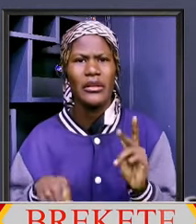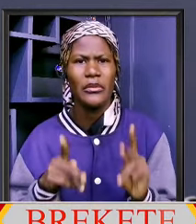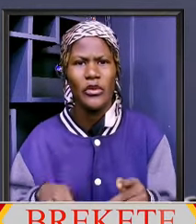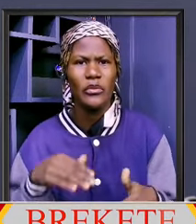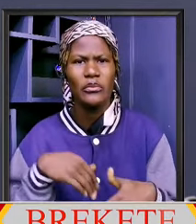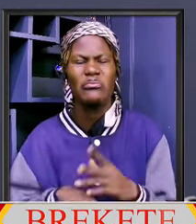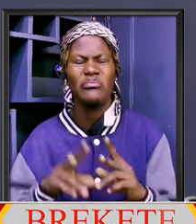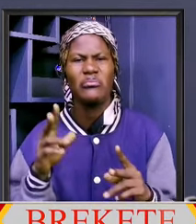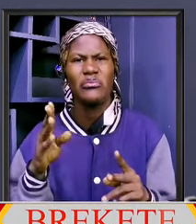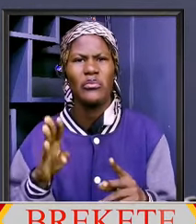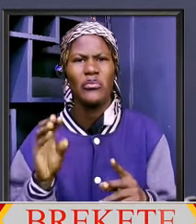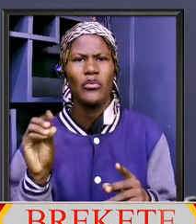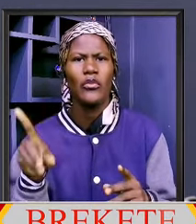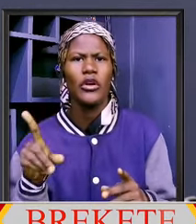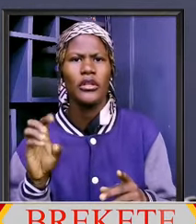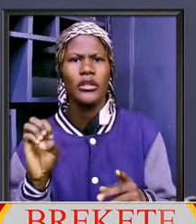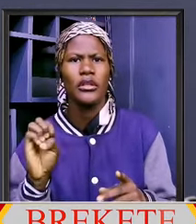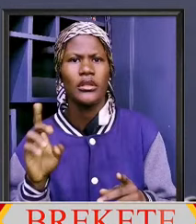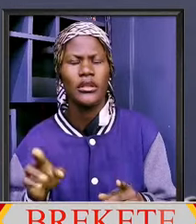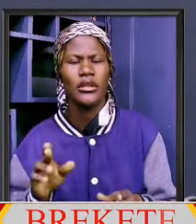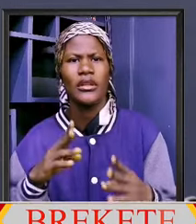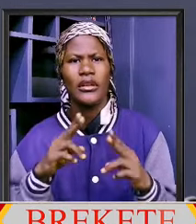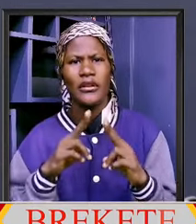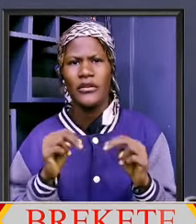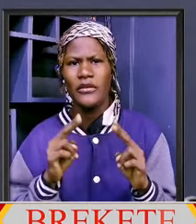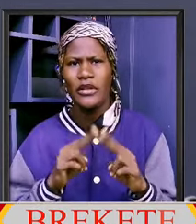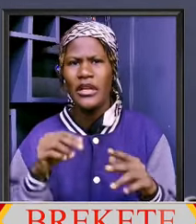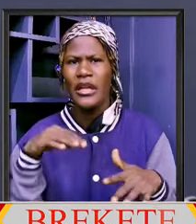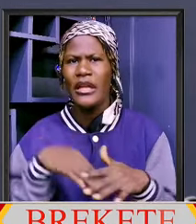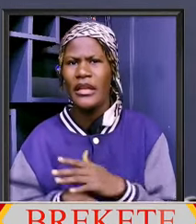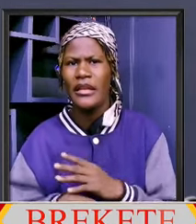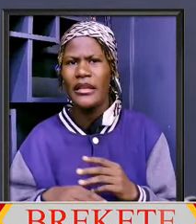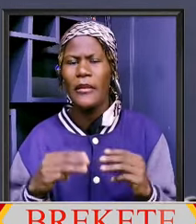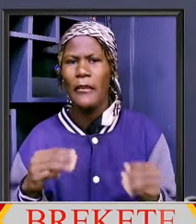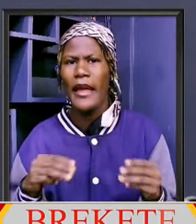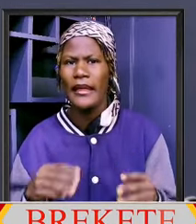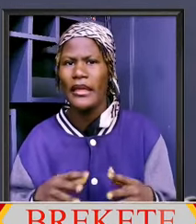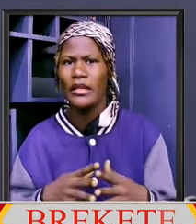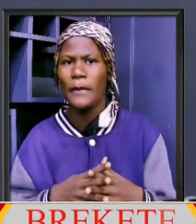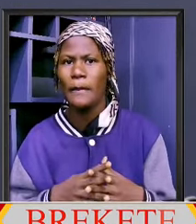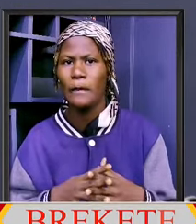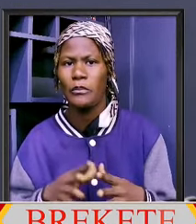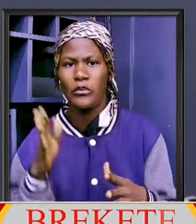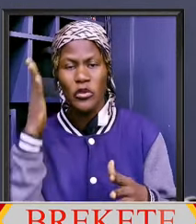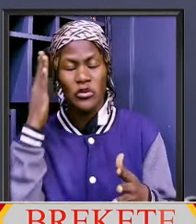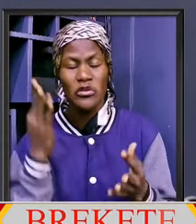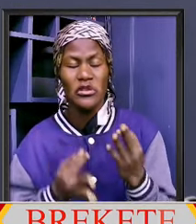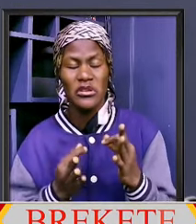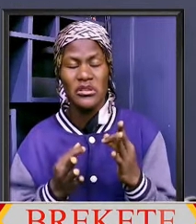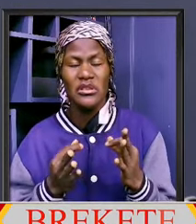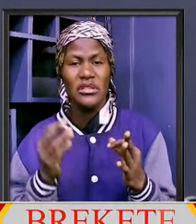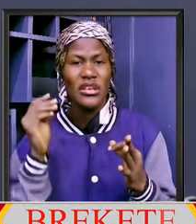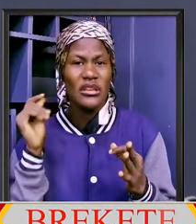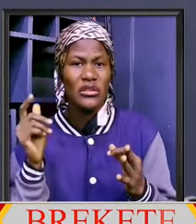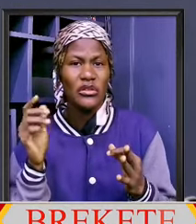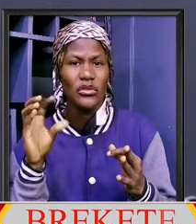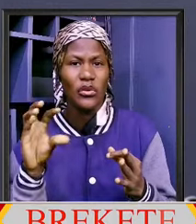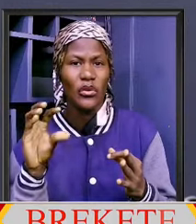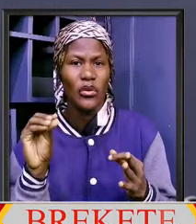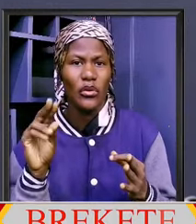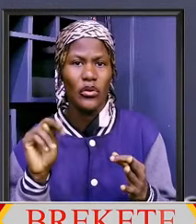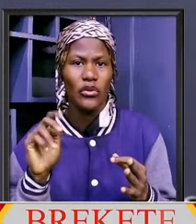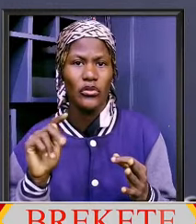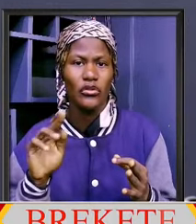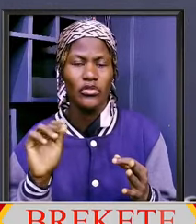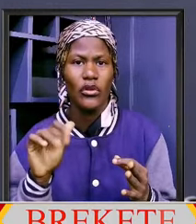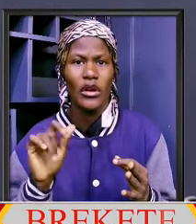village communities. Enter market. I don't know whether since where this new controller general come, they don't